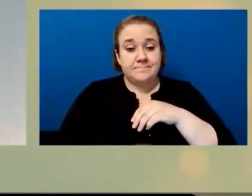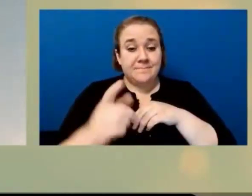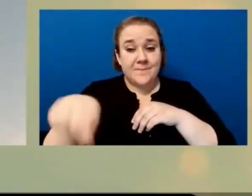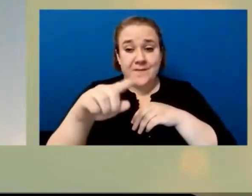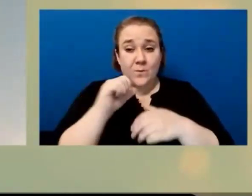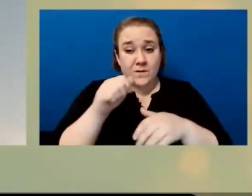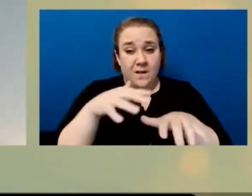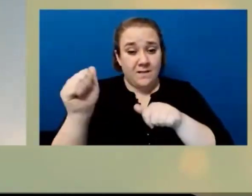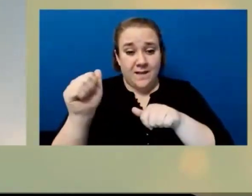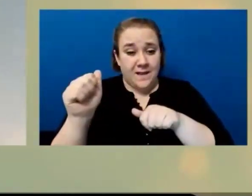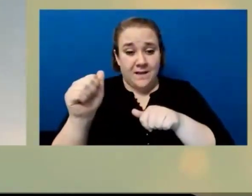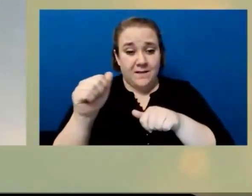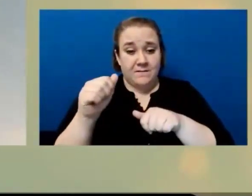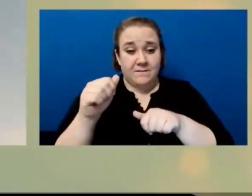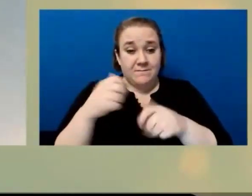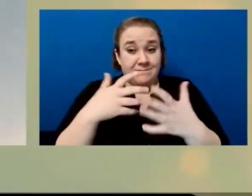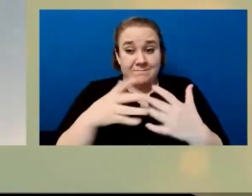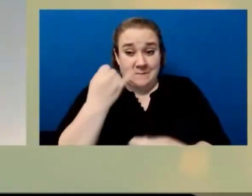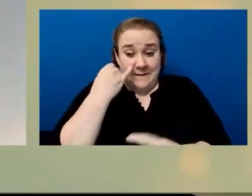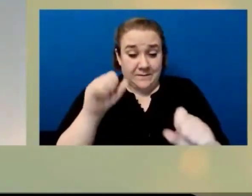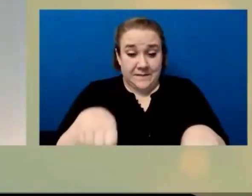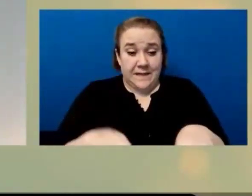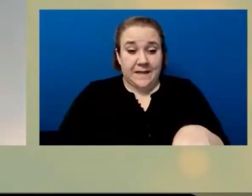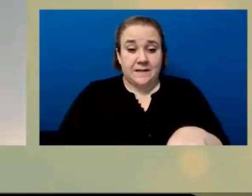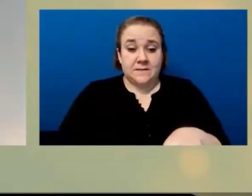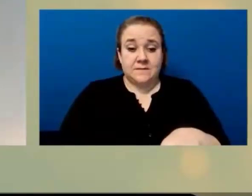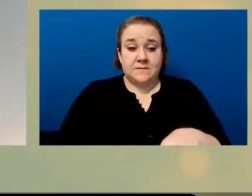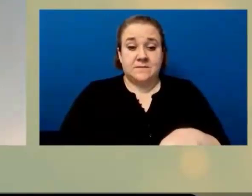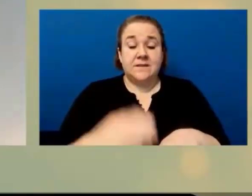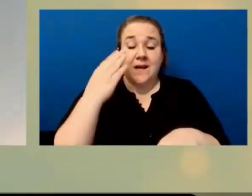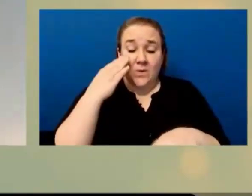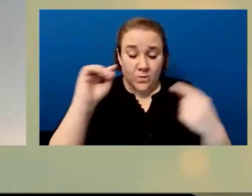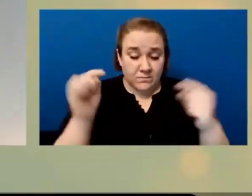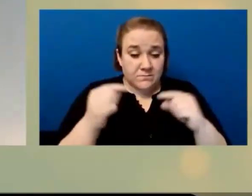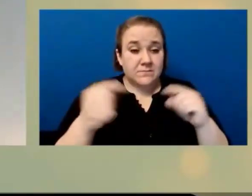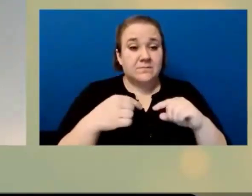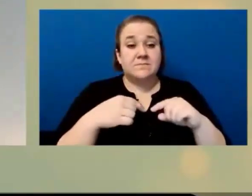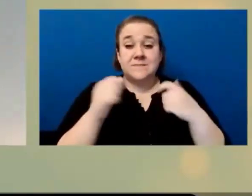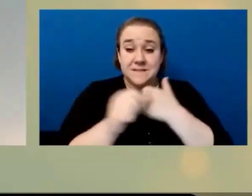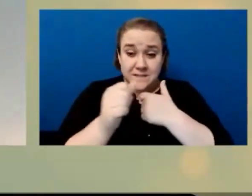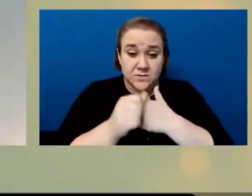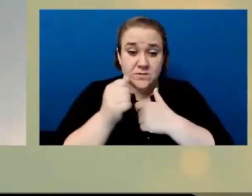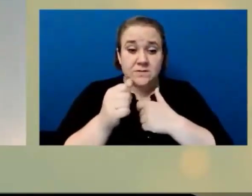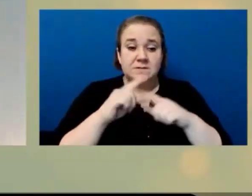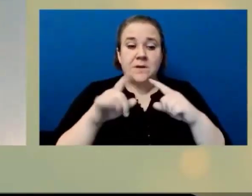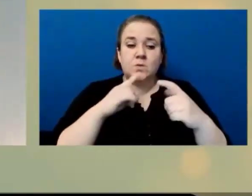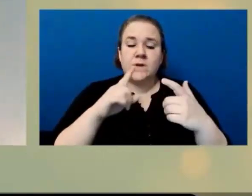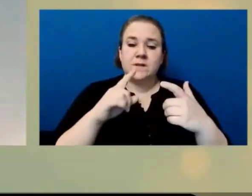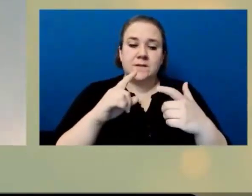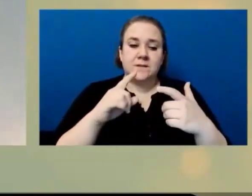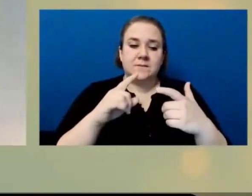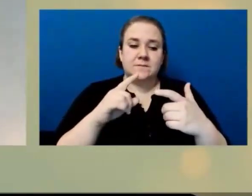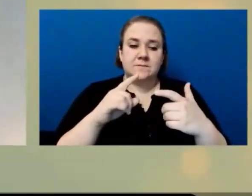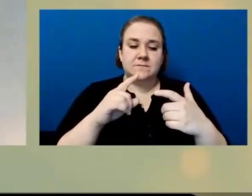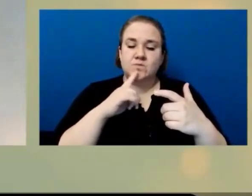In this Missouri, we live in a vast and shining web of organizing relationships where we stay